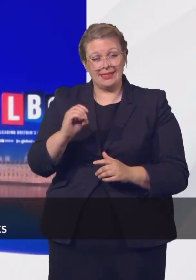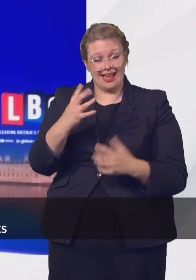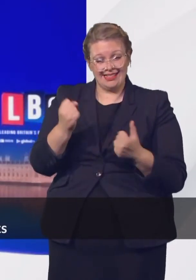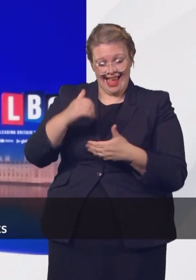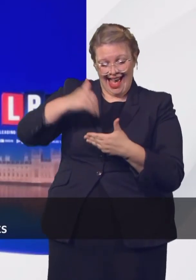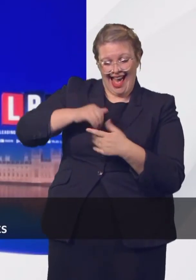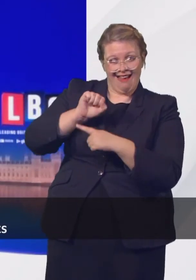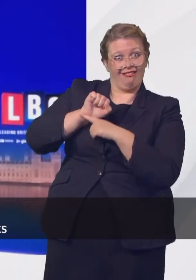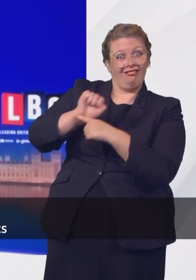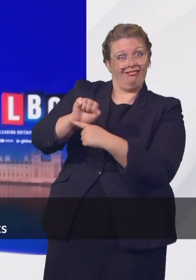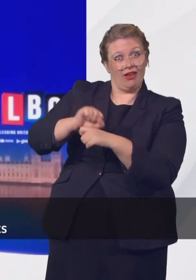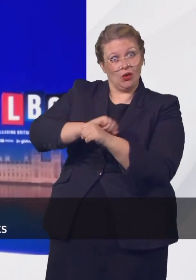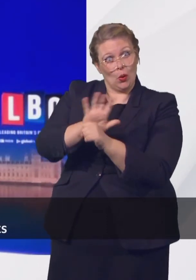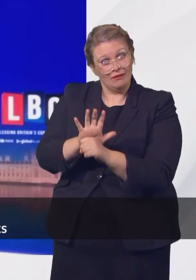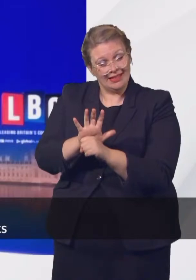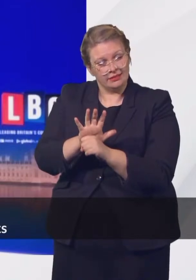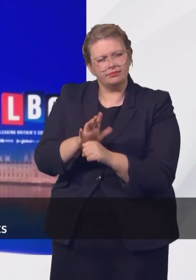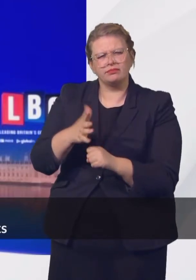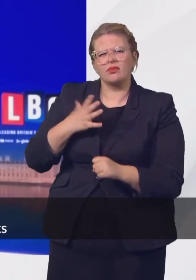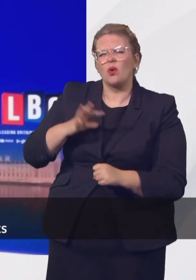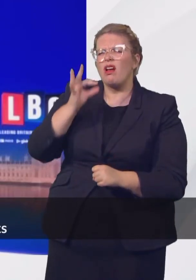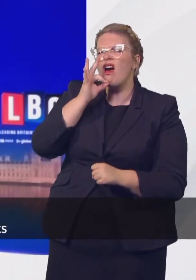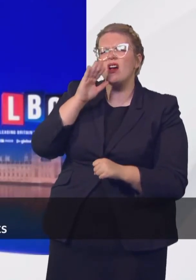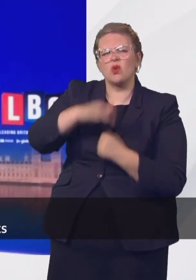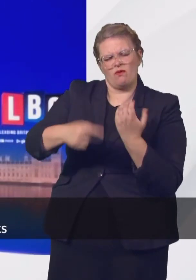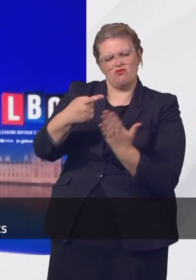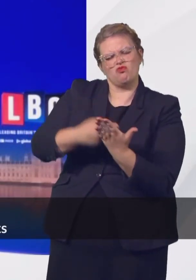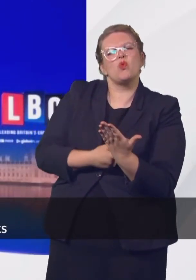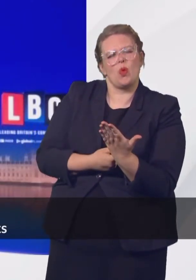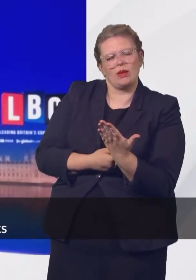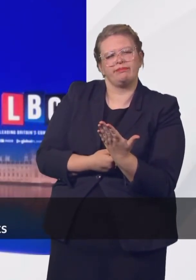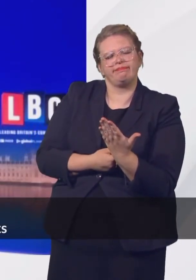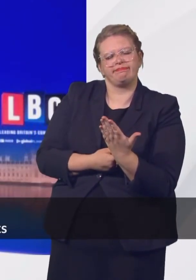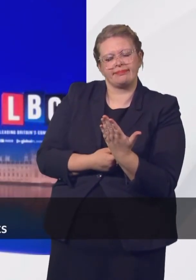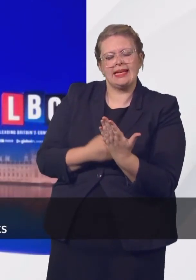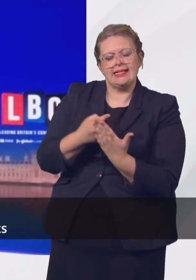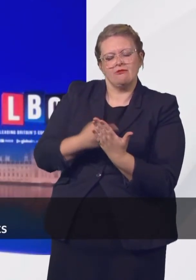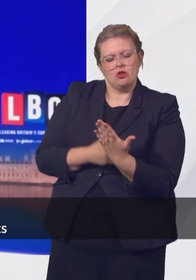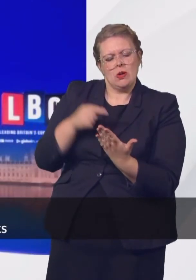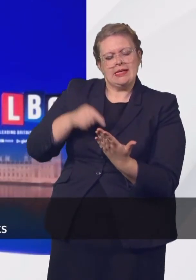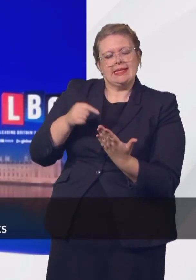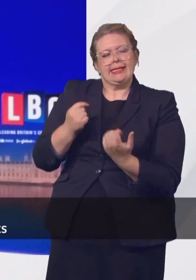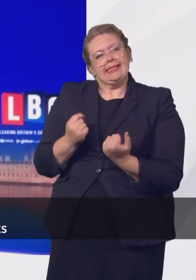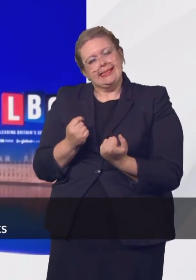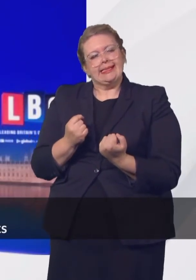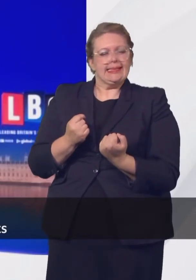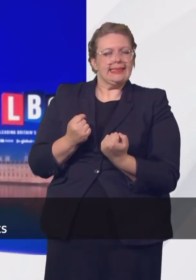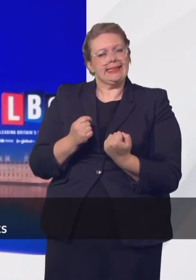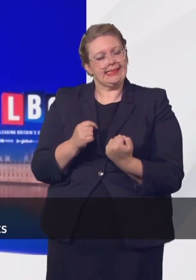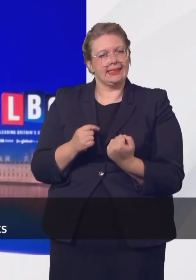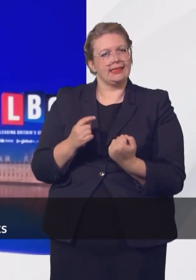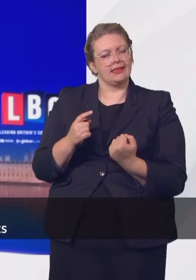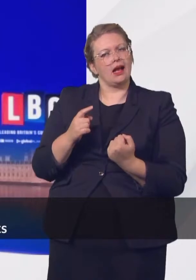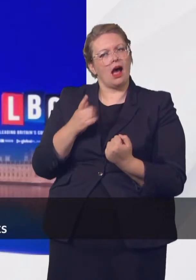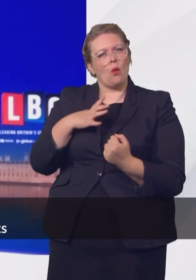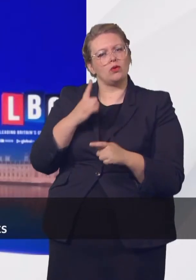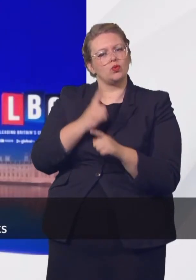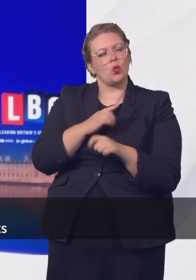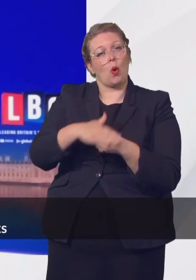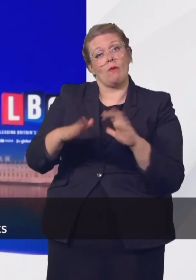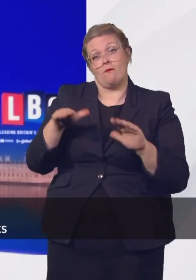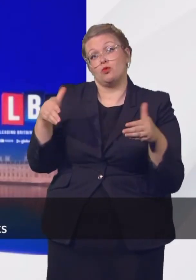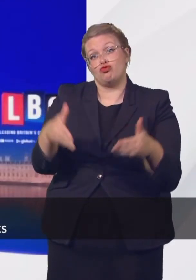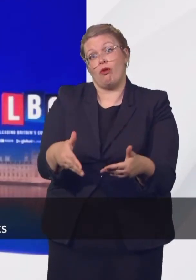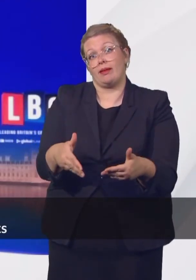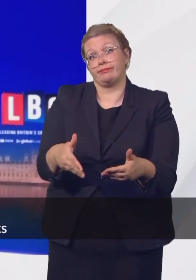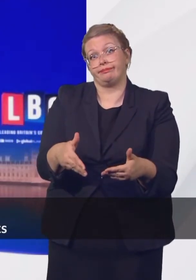the rules and particularly about funerals, because some say there is a risk that you are now doing exactly what you said you wouldn't and sticking